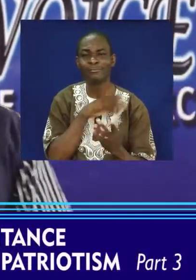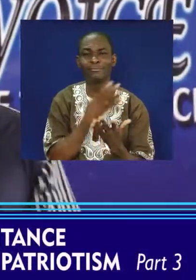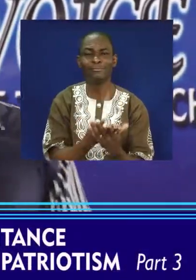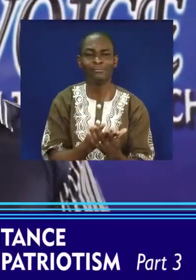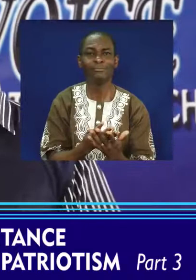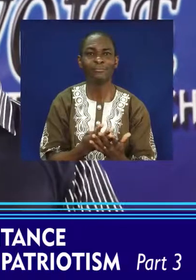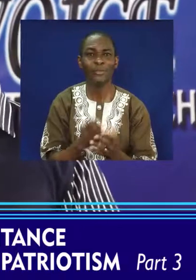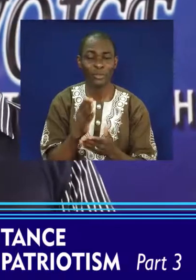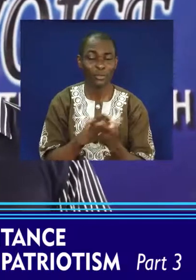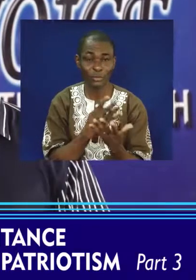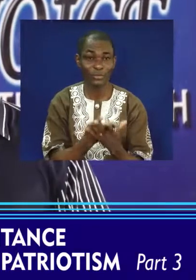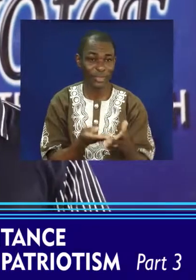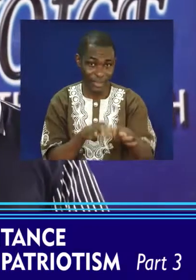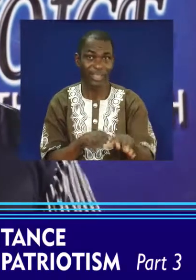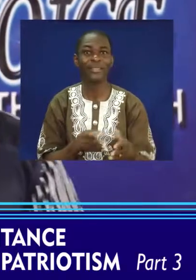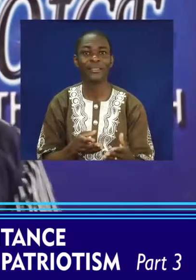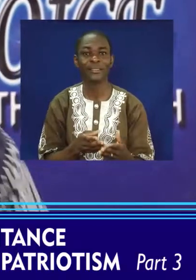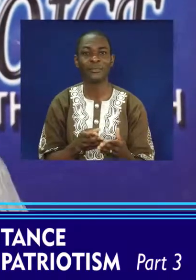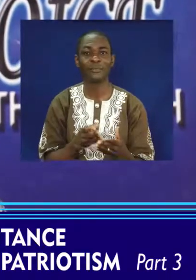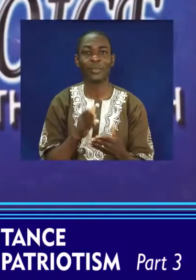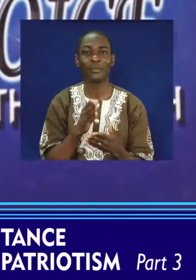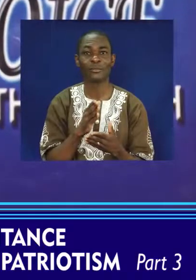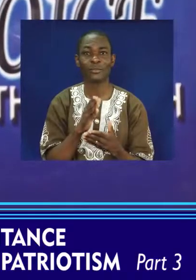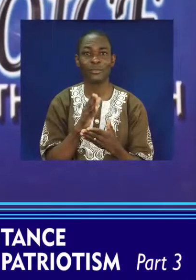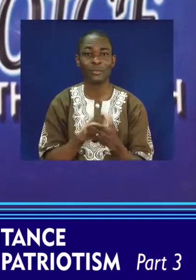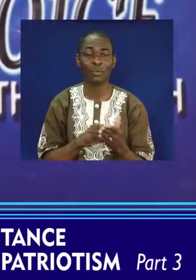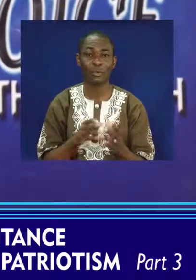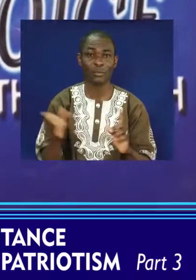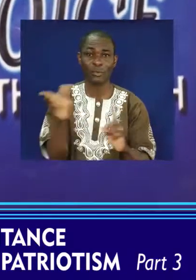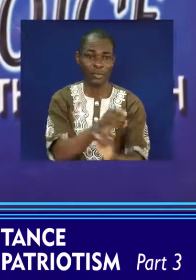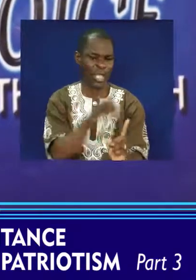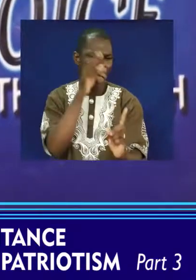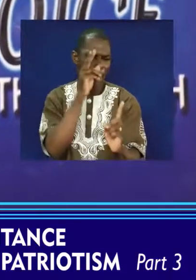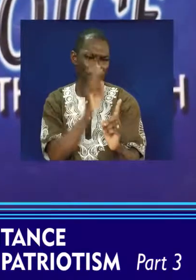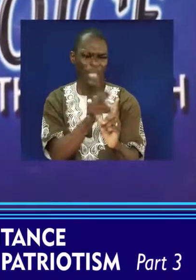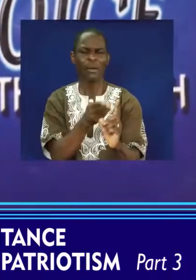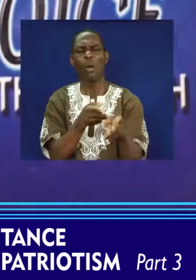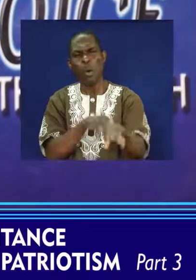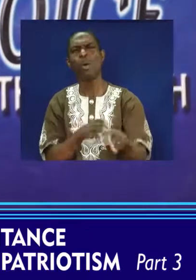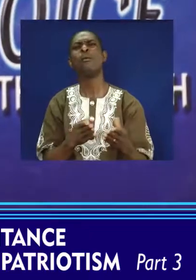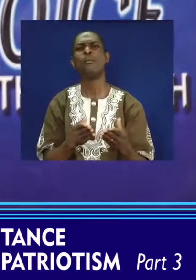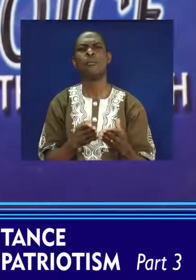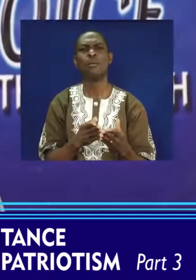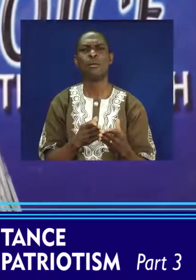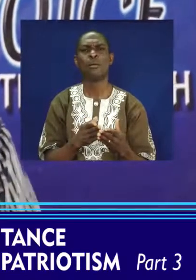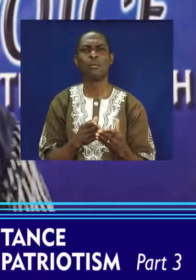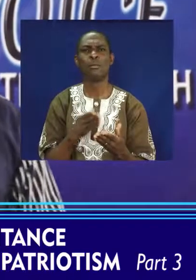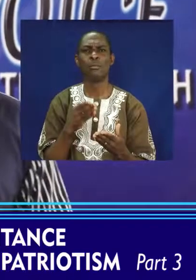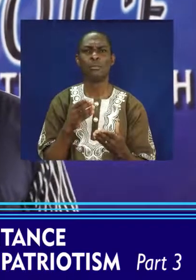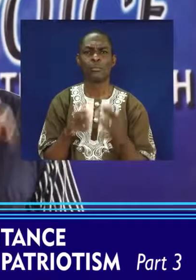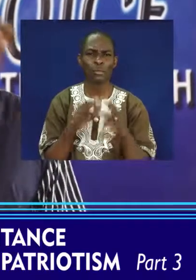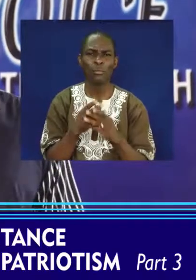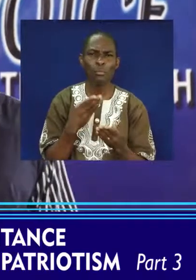and a chance I want you over here. When you go over to me, I'm a SUE. Na de hia ani so onipa wonu nyankopon tam ebe ye